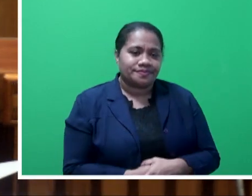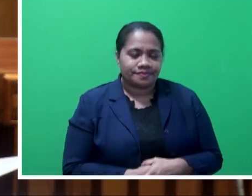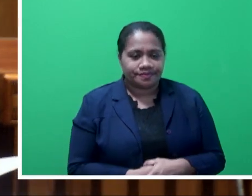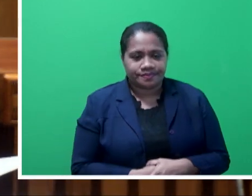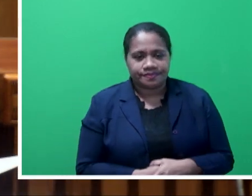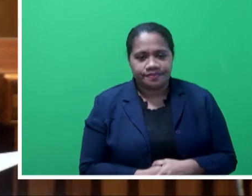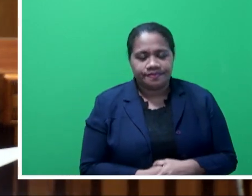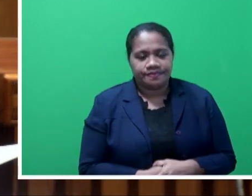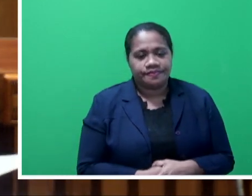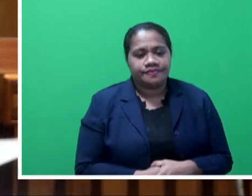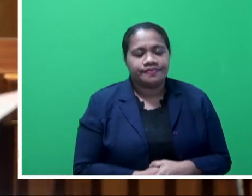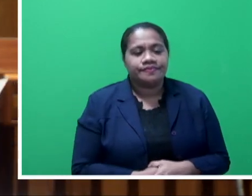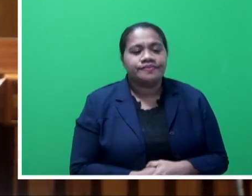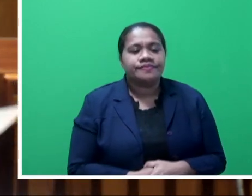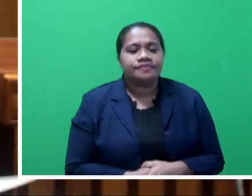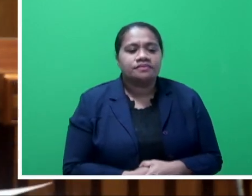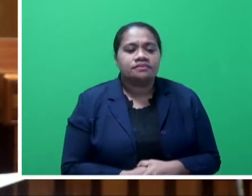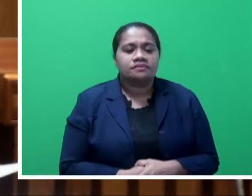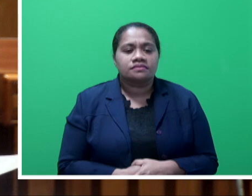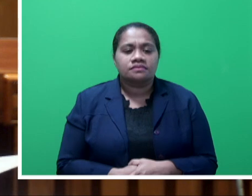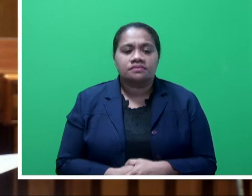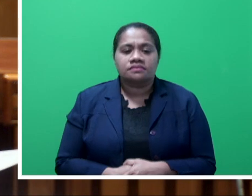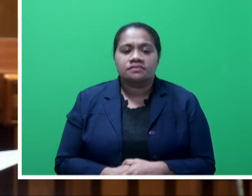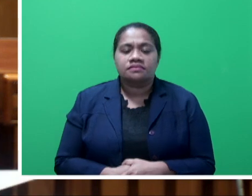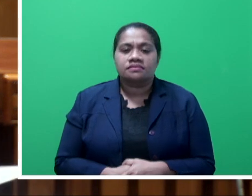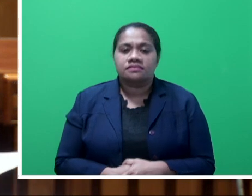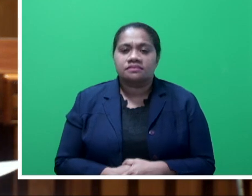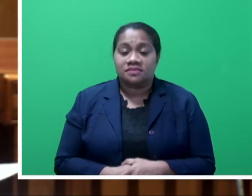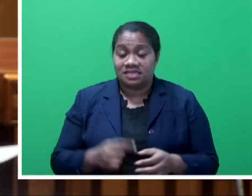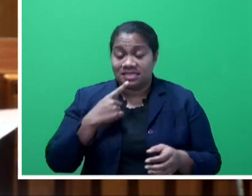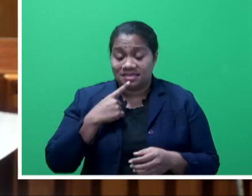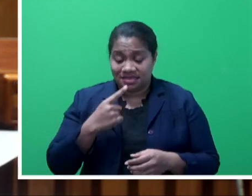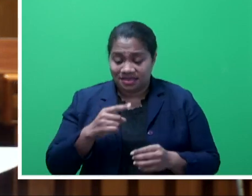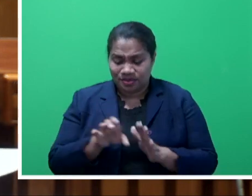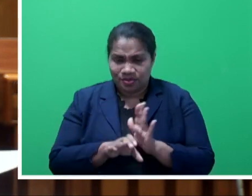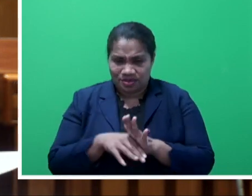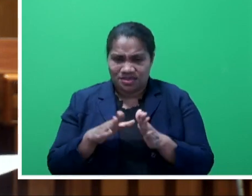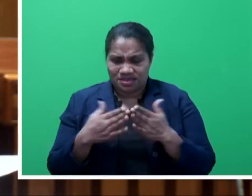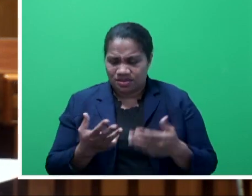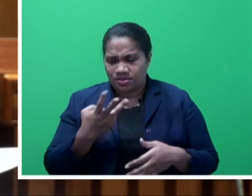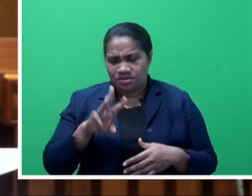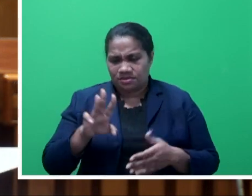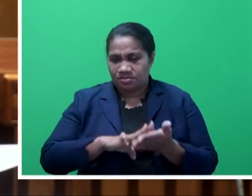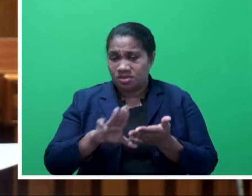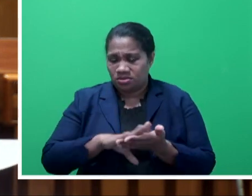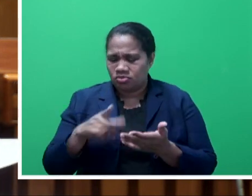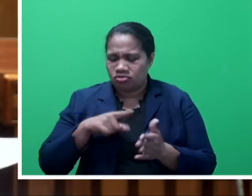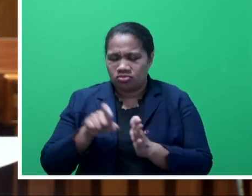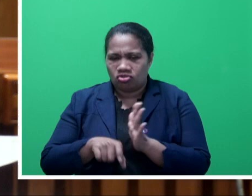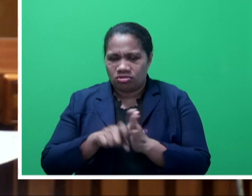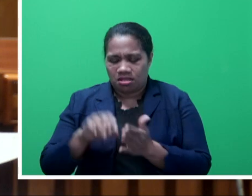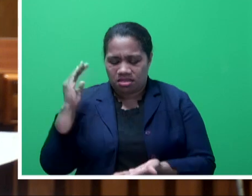is outdated. As I highlighted, recurring cost is now $23 million because the costs have been brought down, they've been